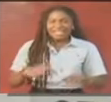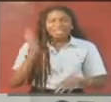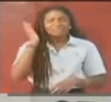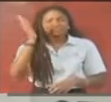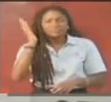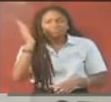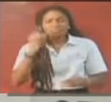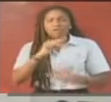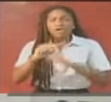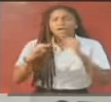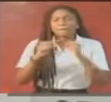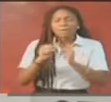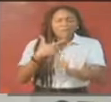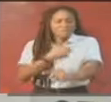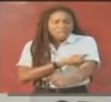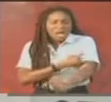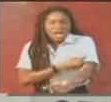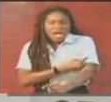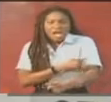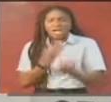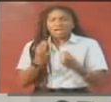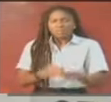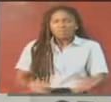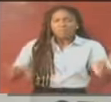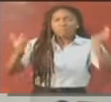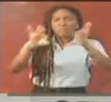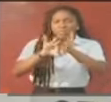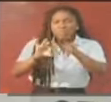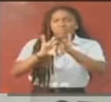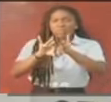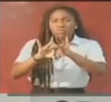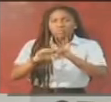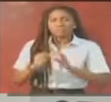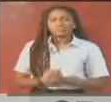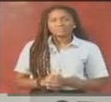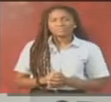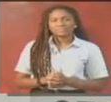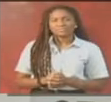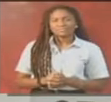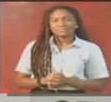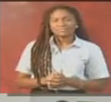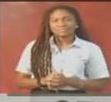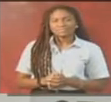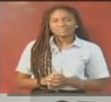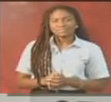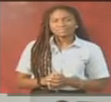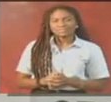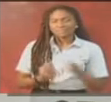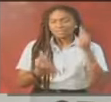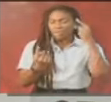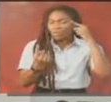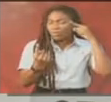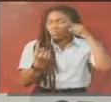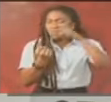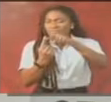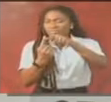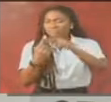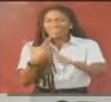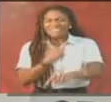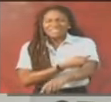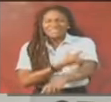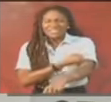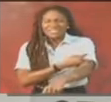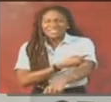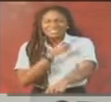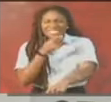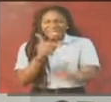of national immunization programs. The overarching objectives of Vaccination Week of the Americas